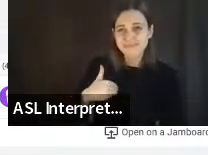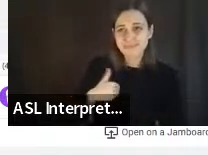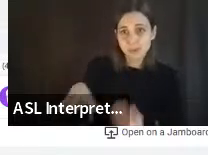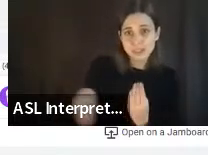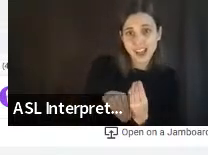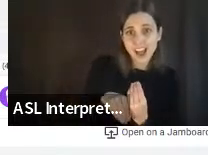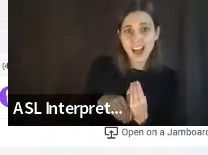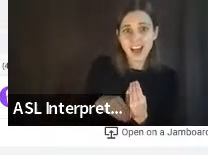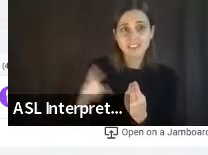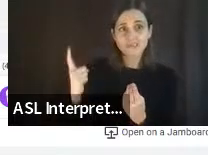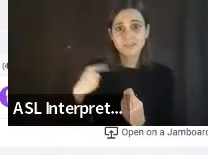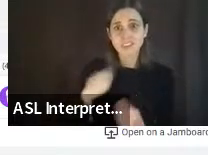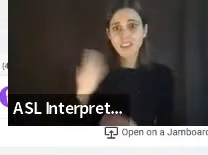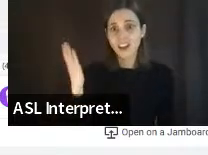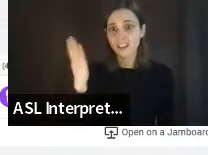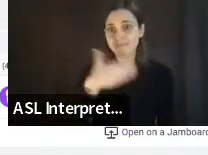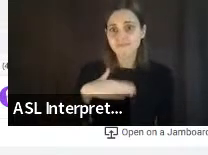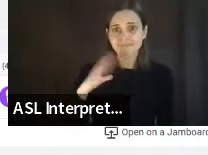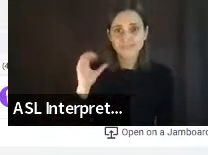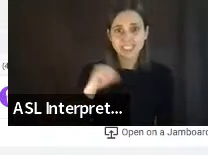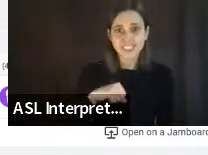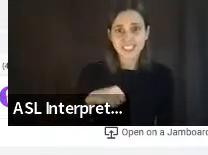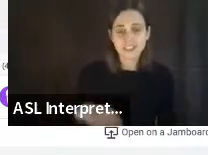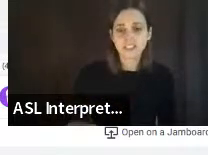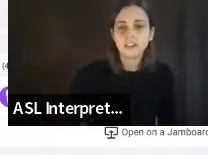I didn't highlight maybe?